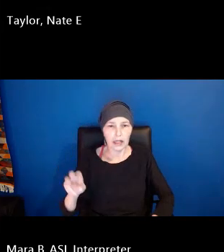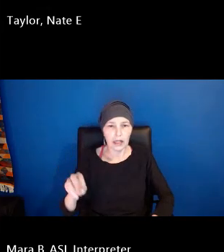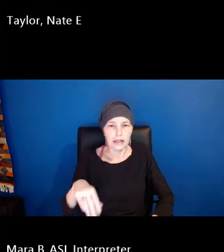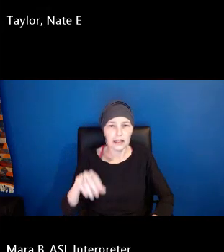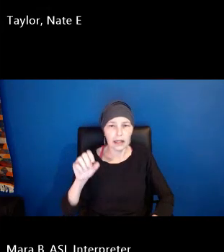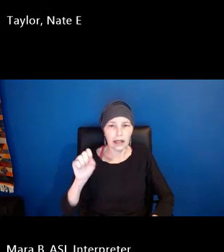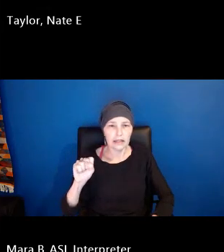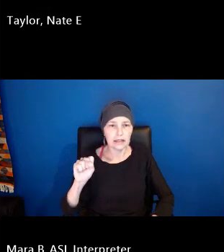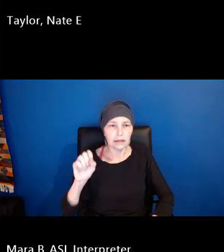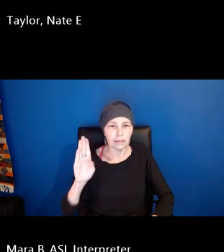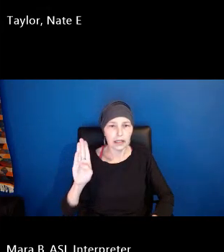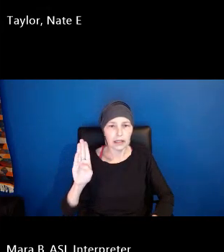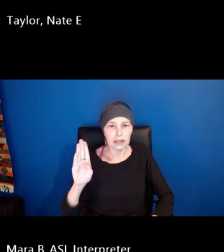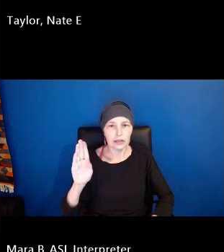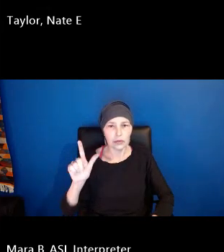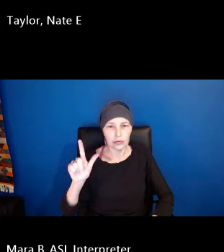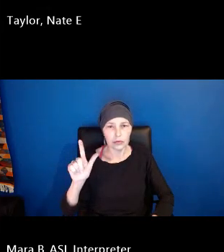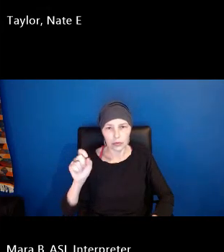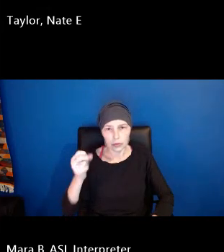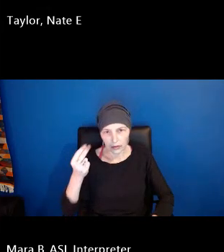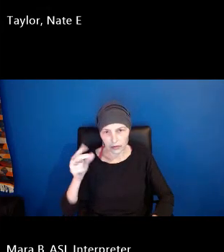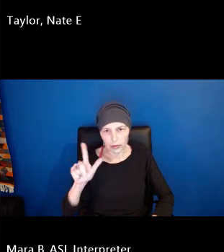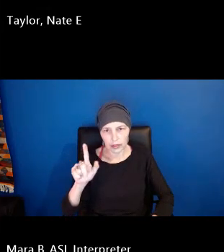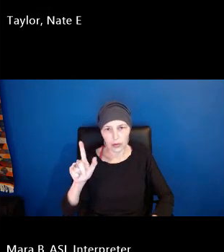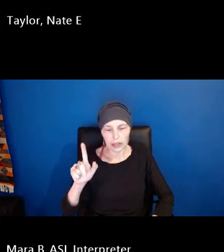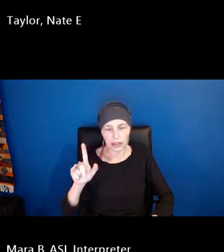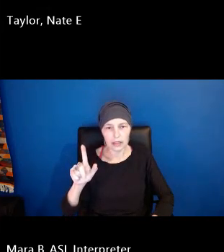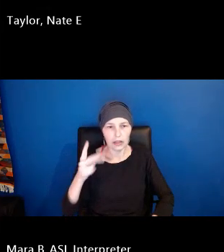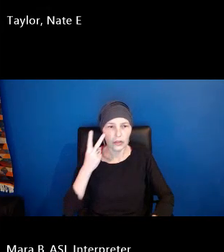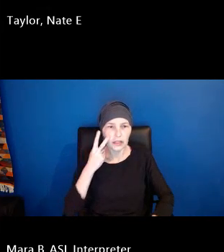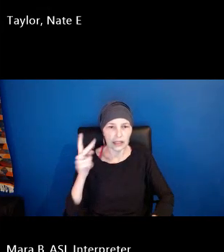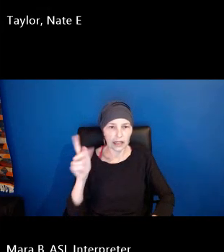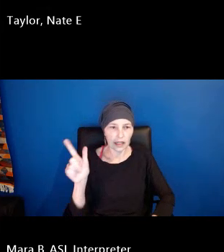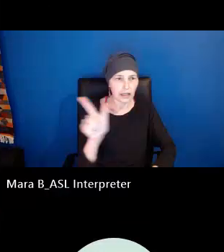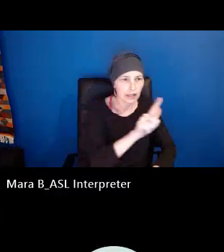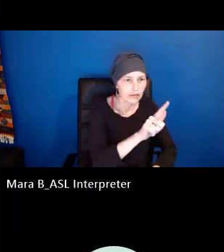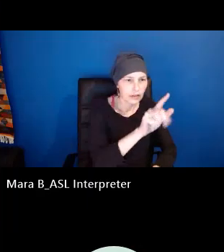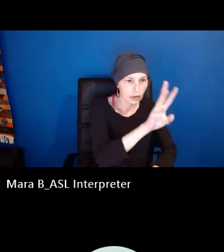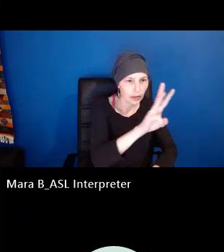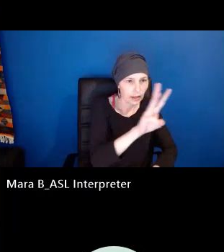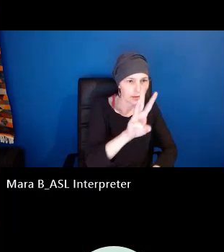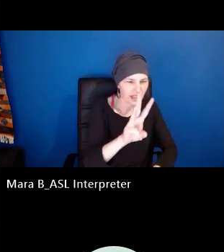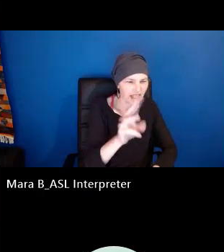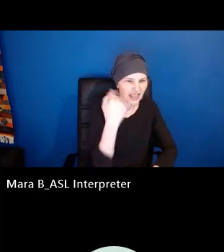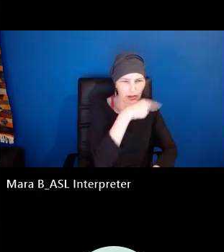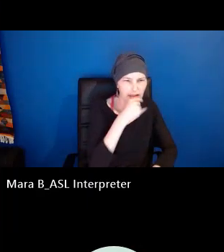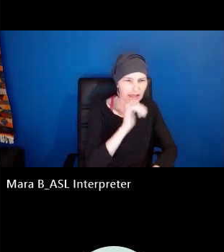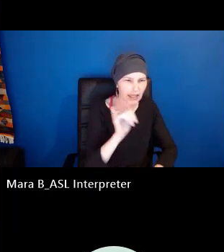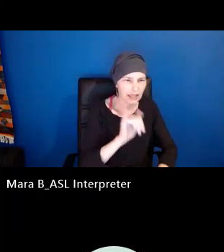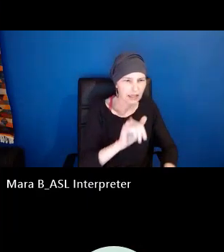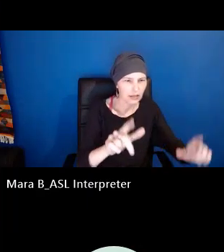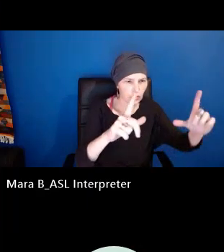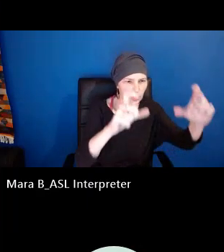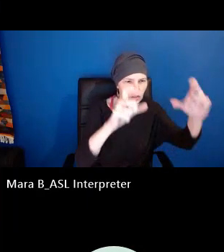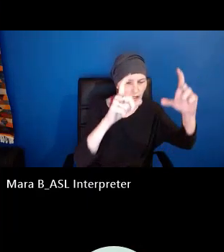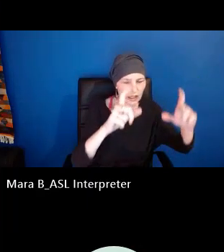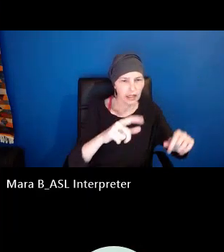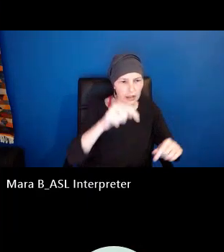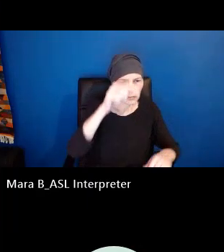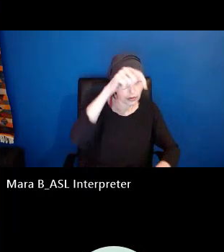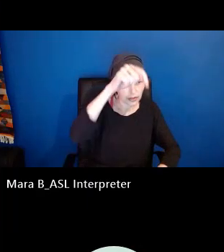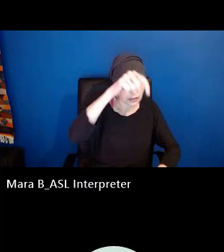landing page, you will see a website that looks like the screenshot on the left. If you scroll all the way down to near the bottom of